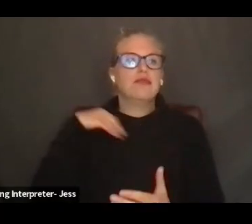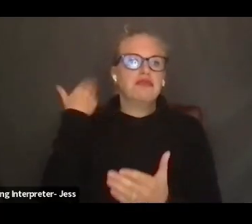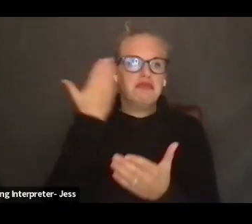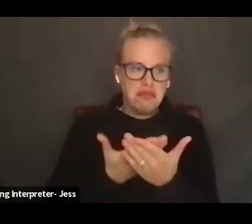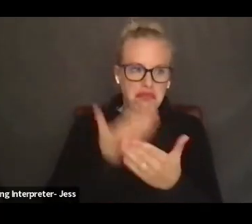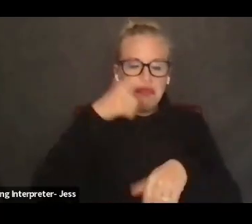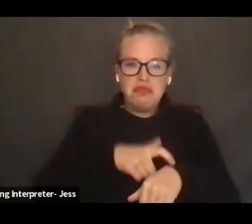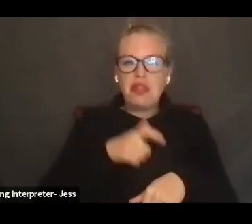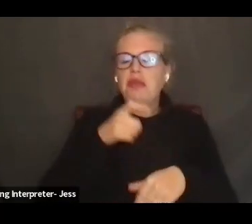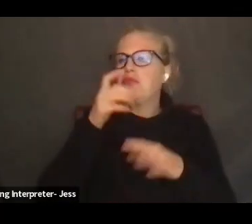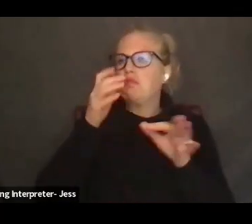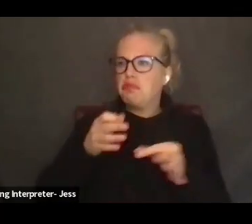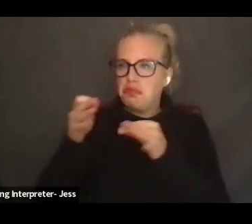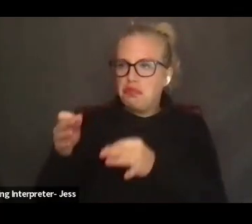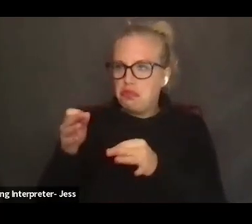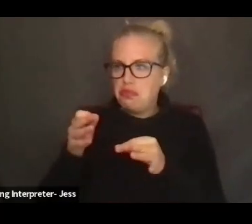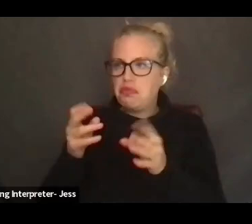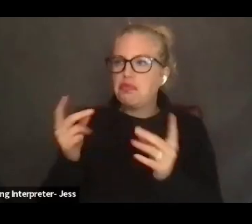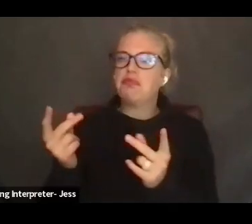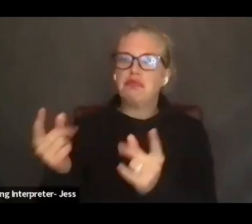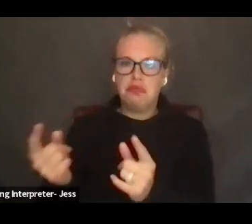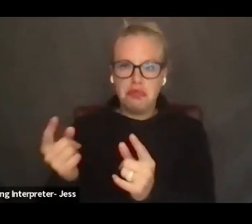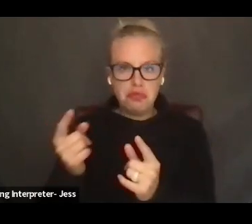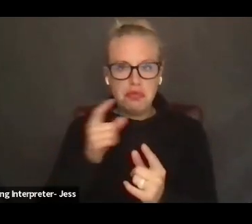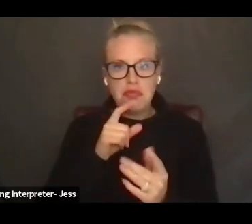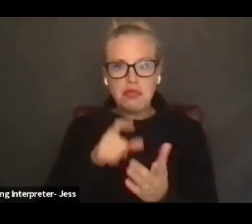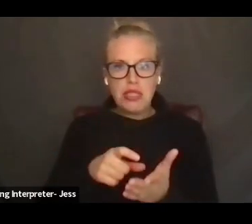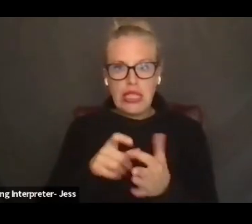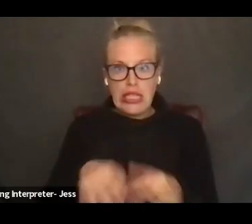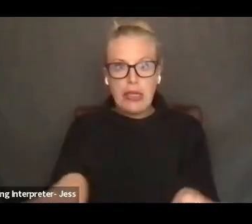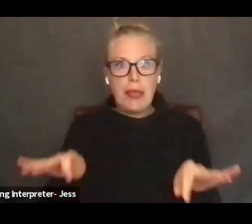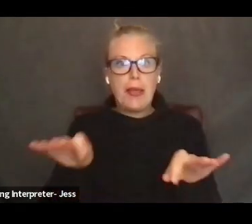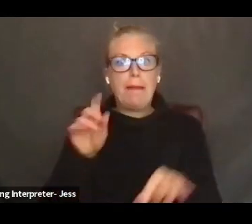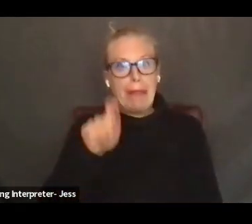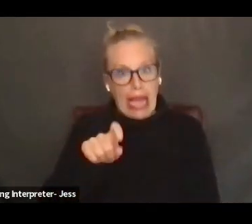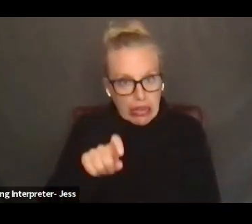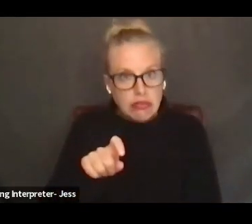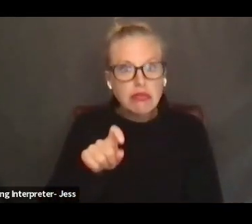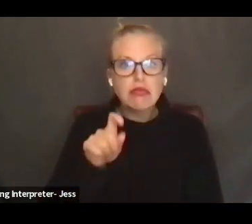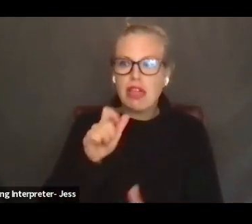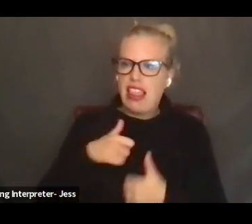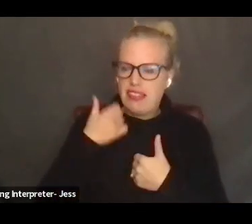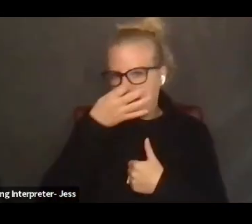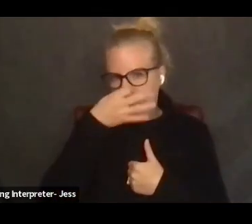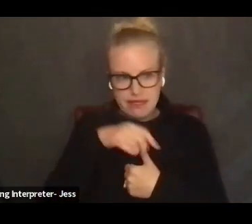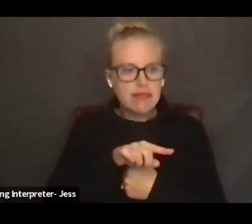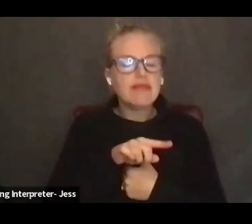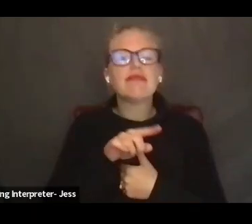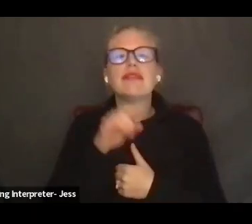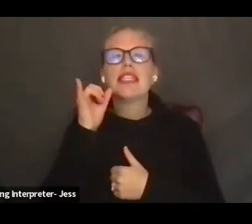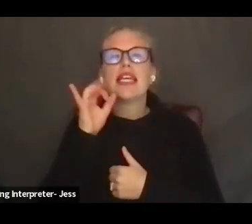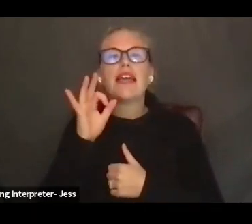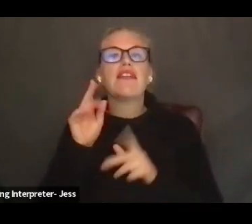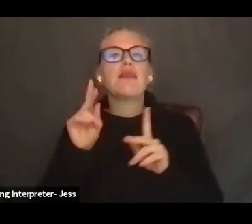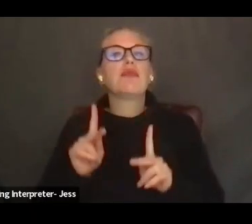a decision faster, but it's not necessary. If you have somebody who lives near you,